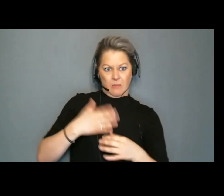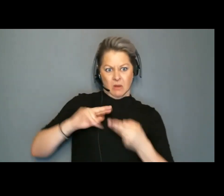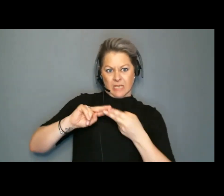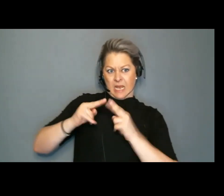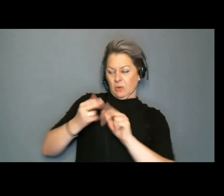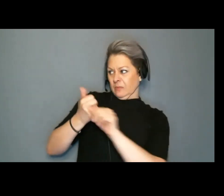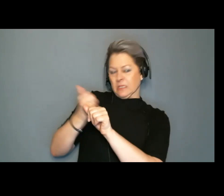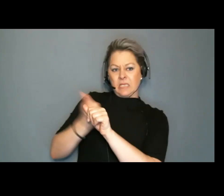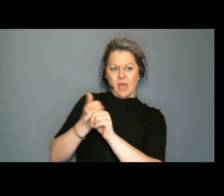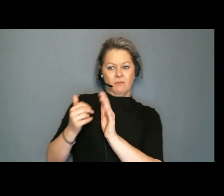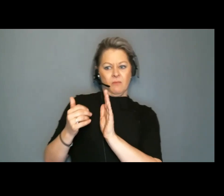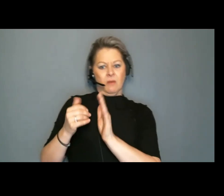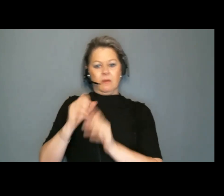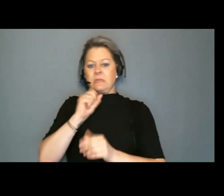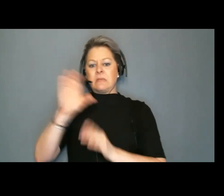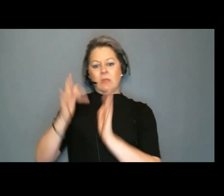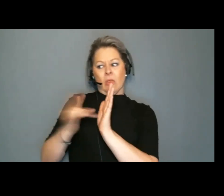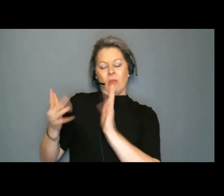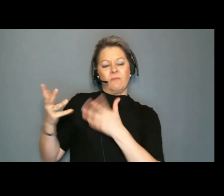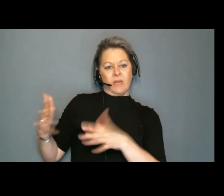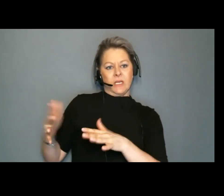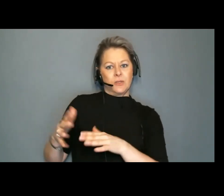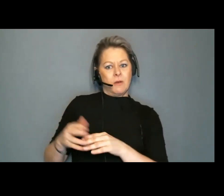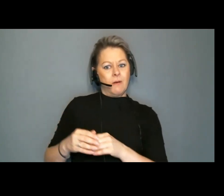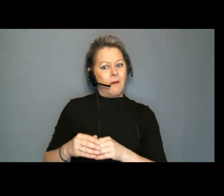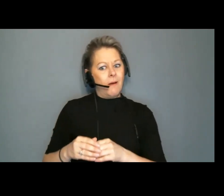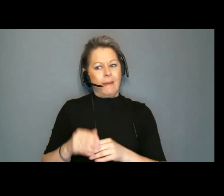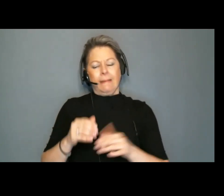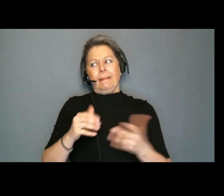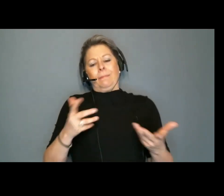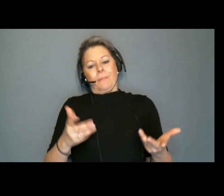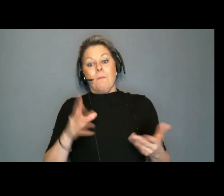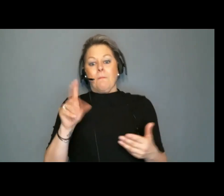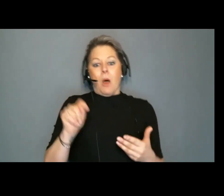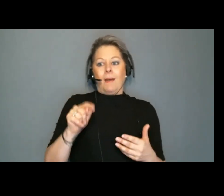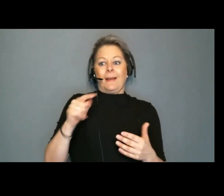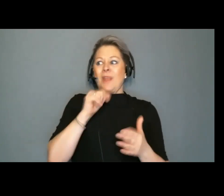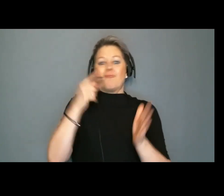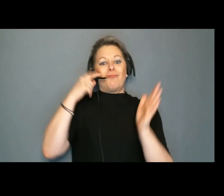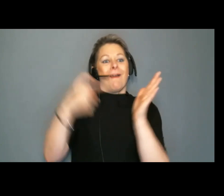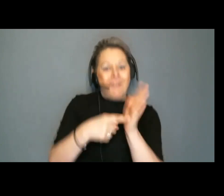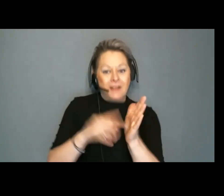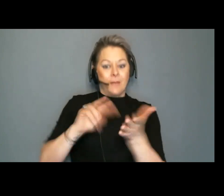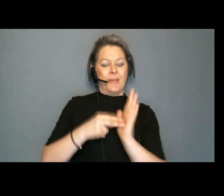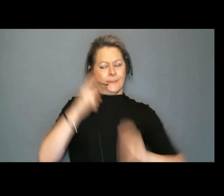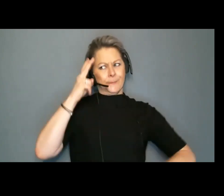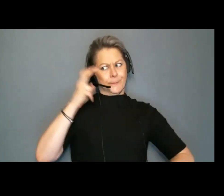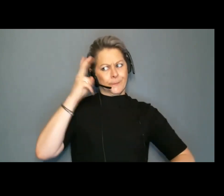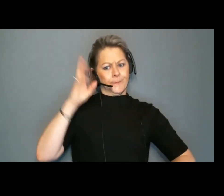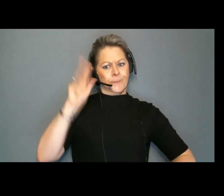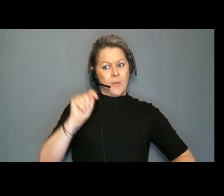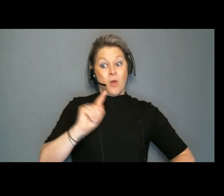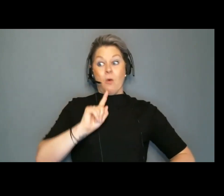abused, you know, but they didn't know, they didn't recognize the abuse. They thought it, they suspected it, but they weren't